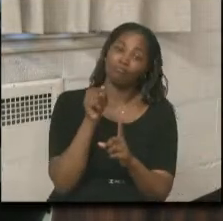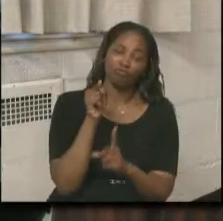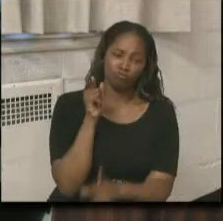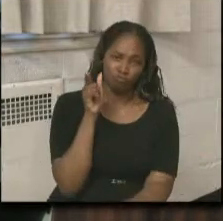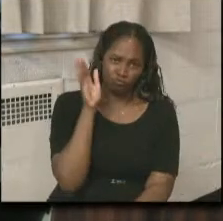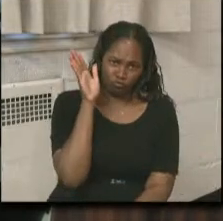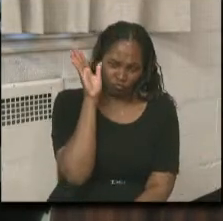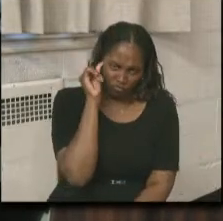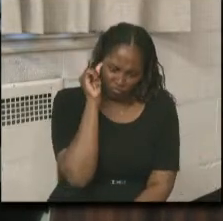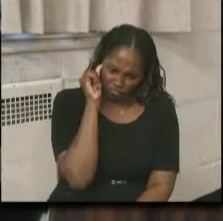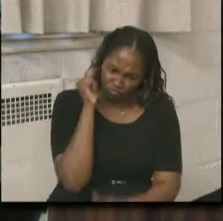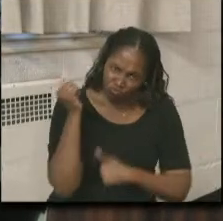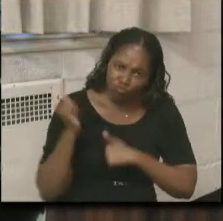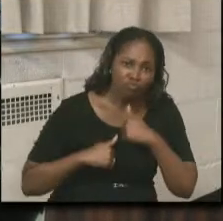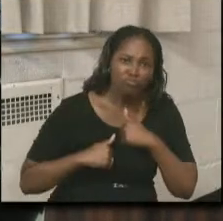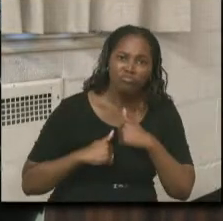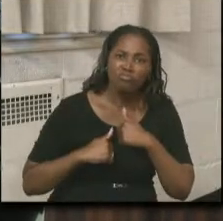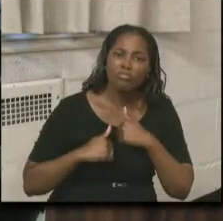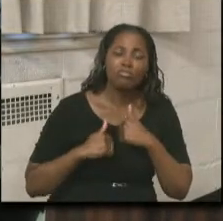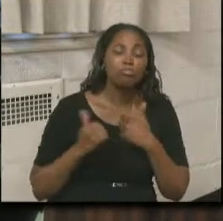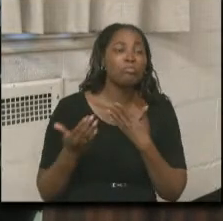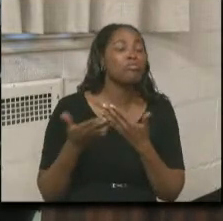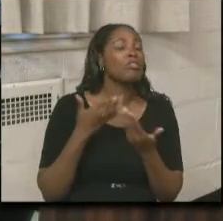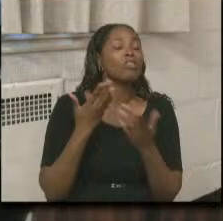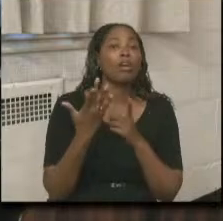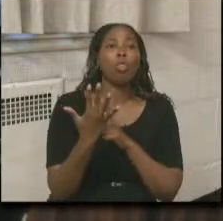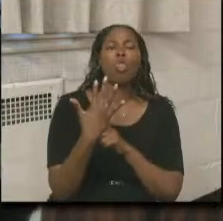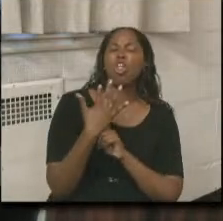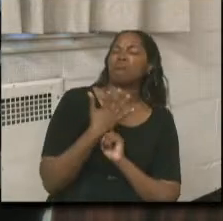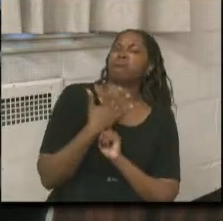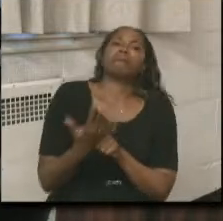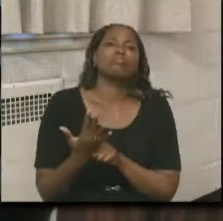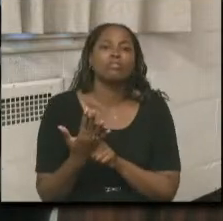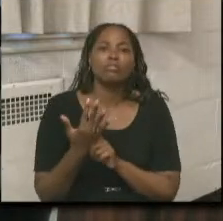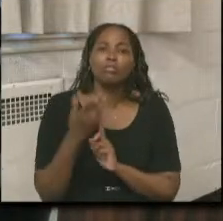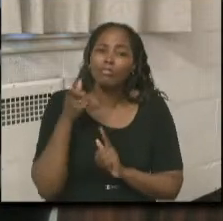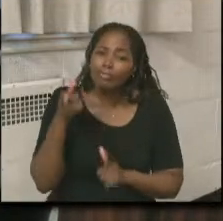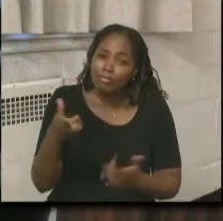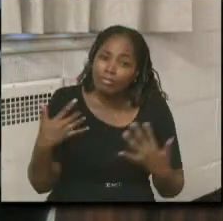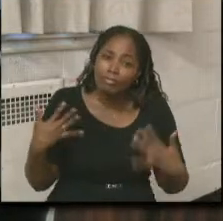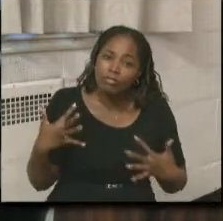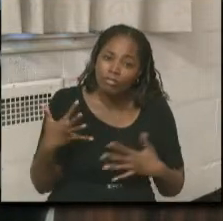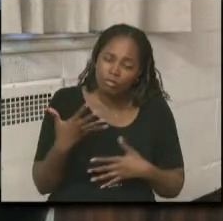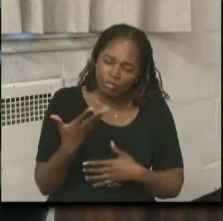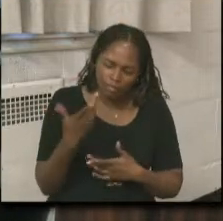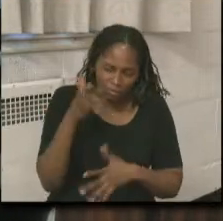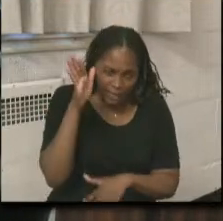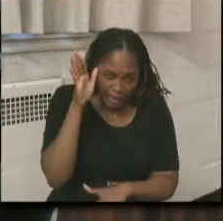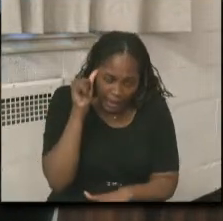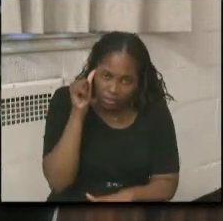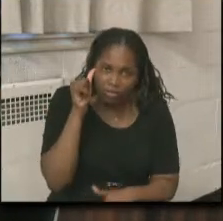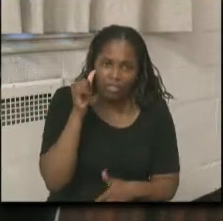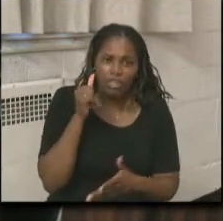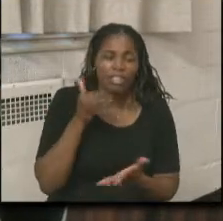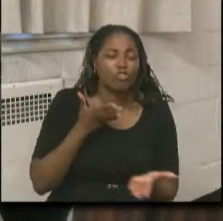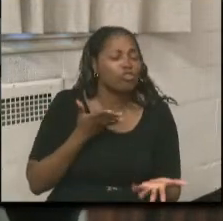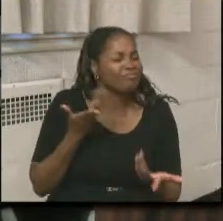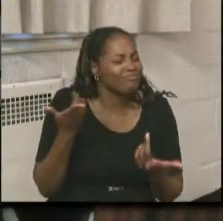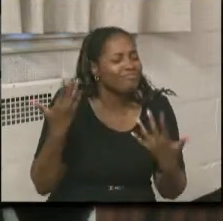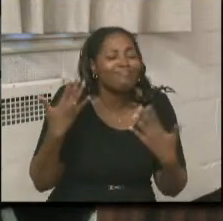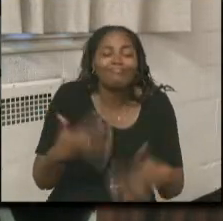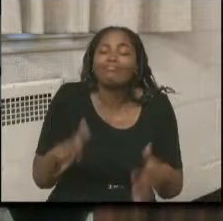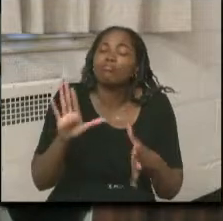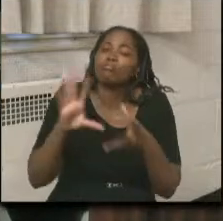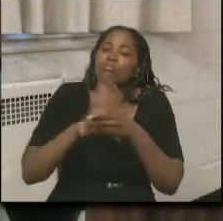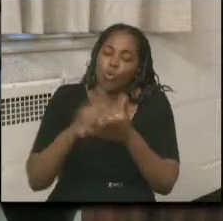are a resilient bounce back. You're a dedicated servant who is honest and to the point, even if I don't want to hear it.